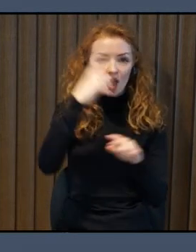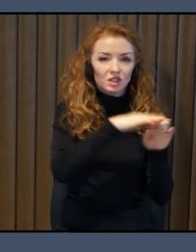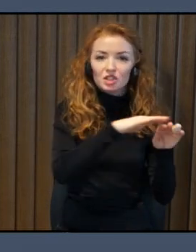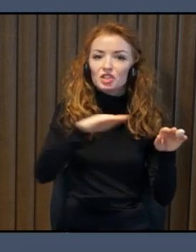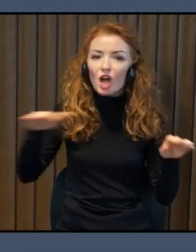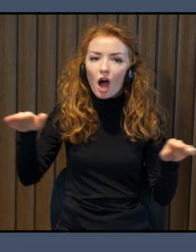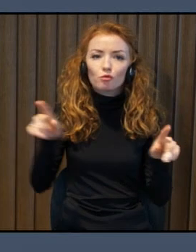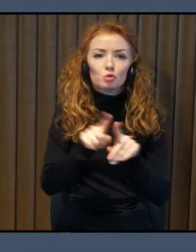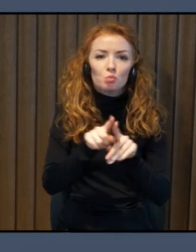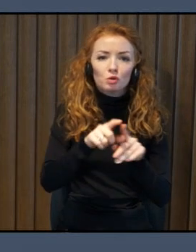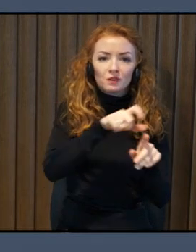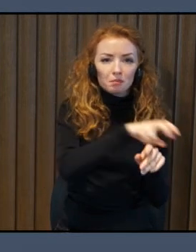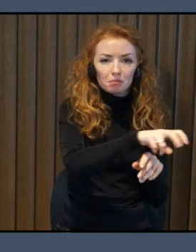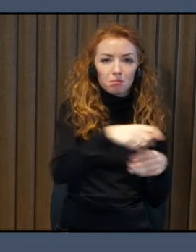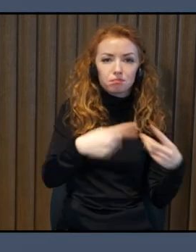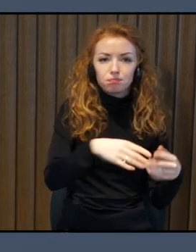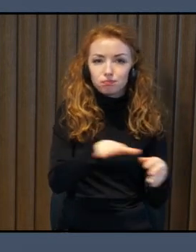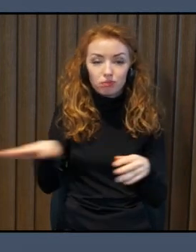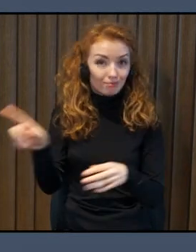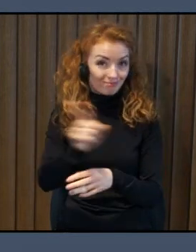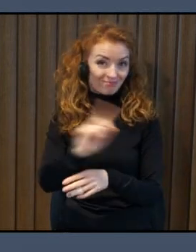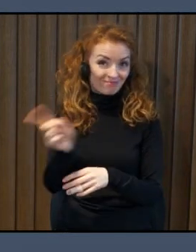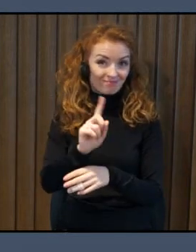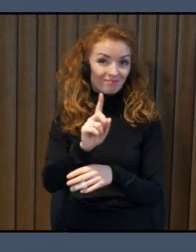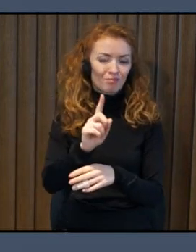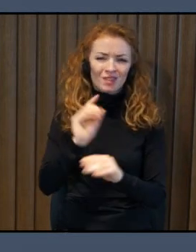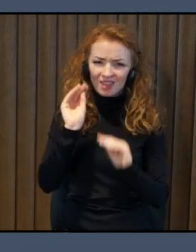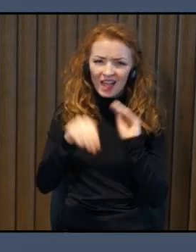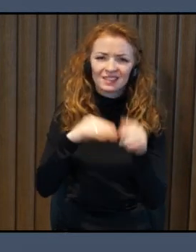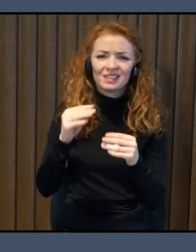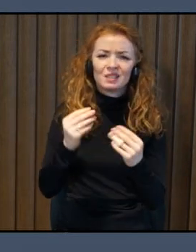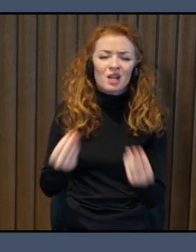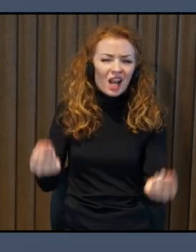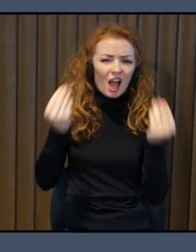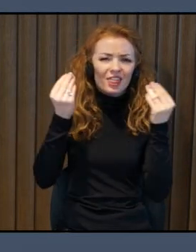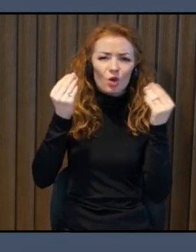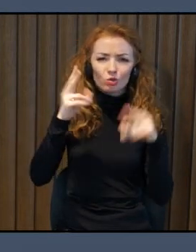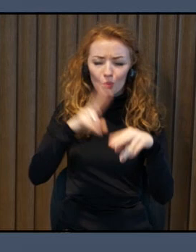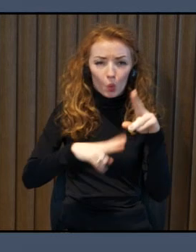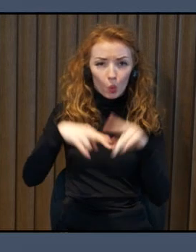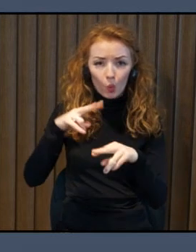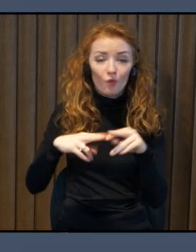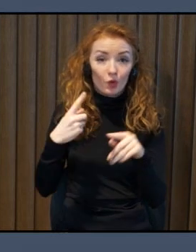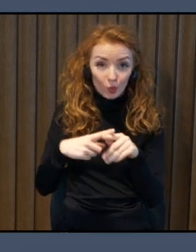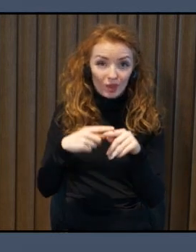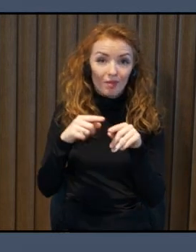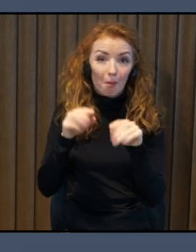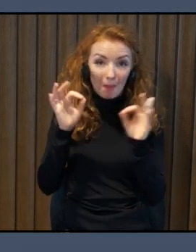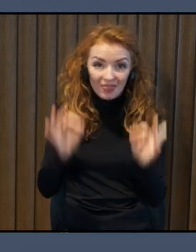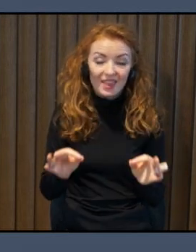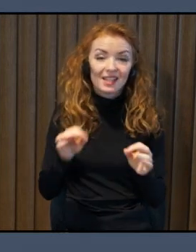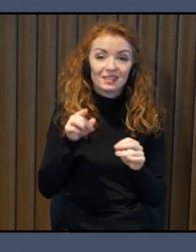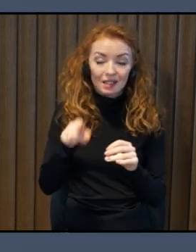gets the owner to all the 3 floors. So you might at first think that let's create one